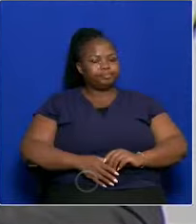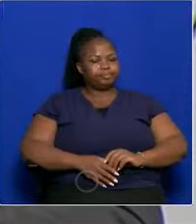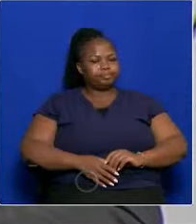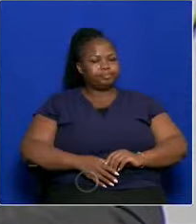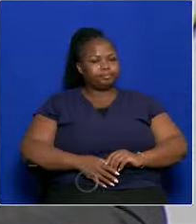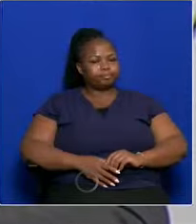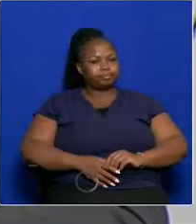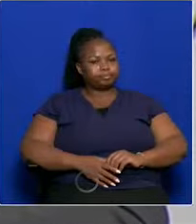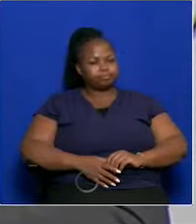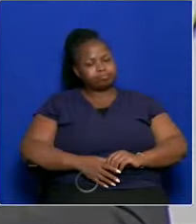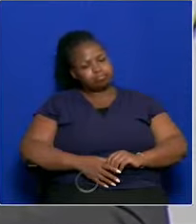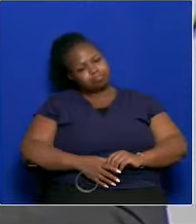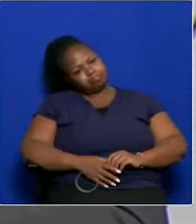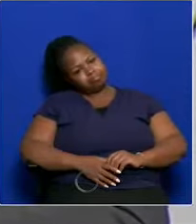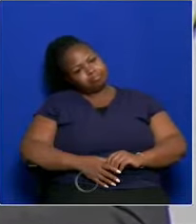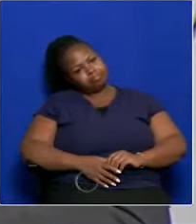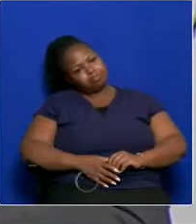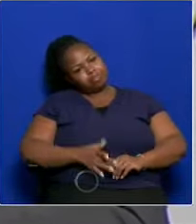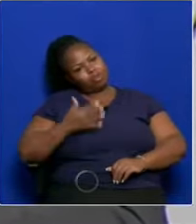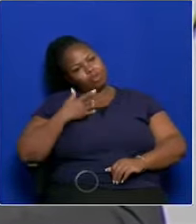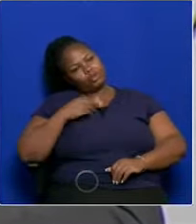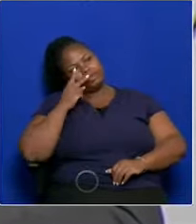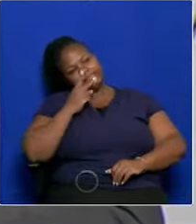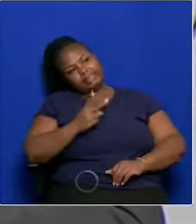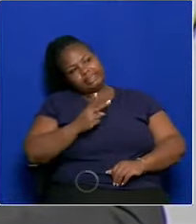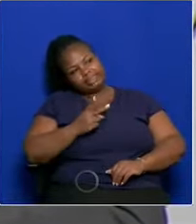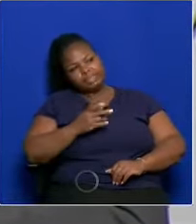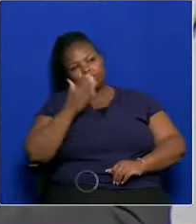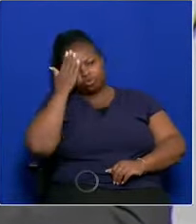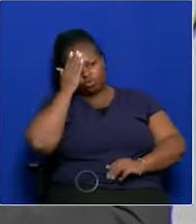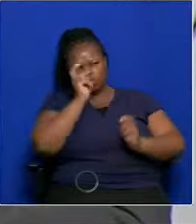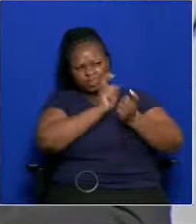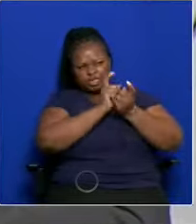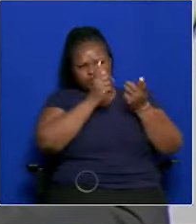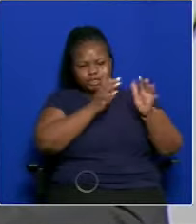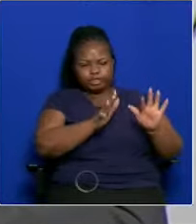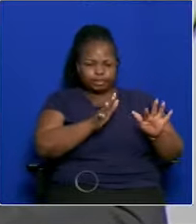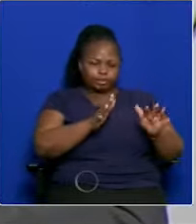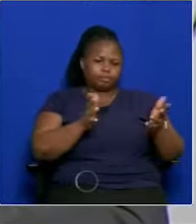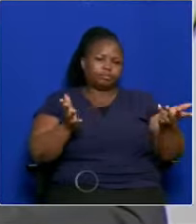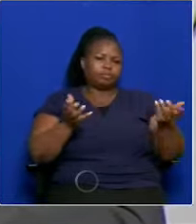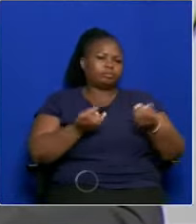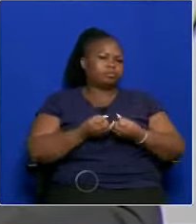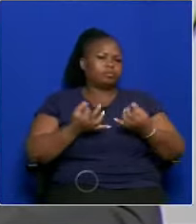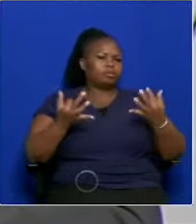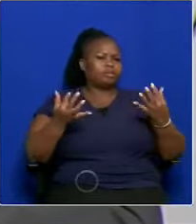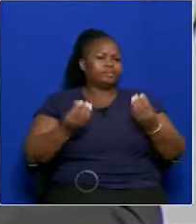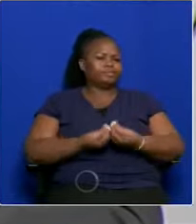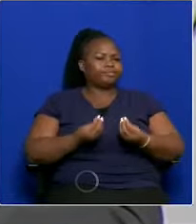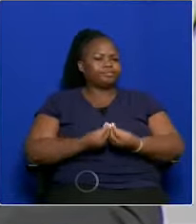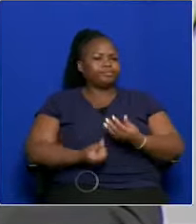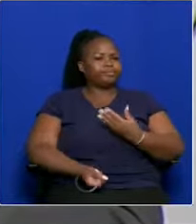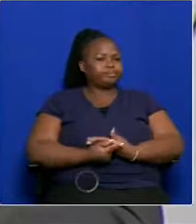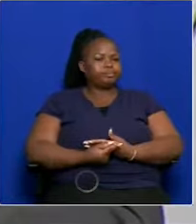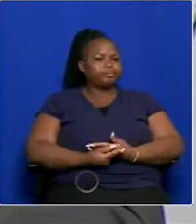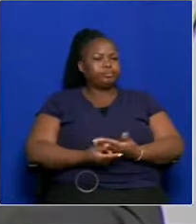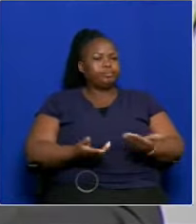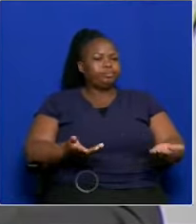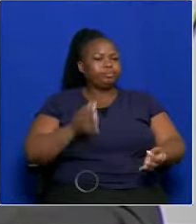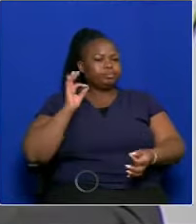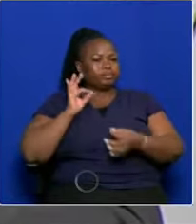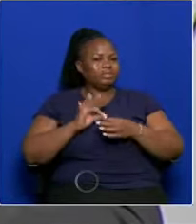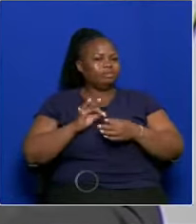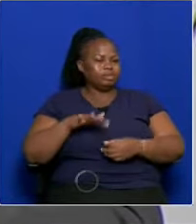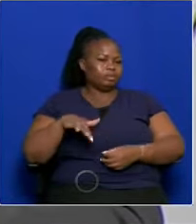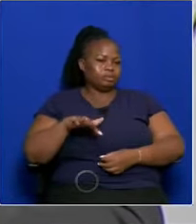sight or by other people whom you met, and a lot of incidents which happens in particular places. They are those people